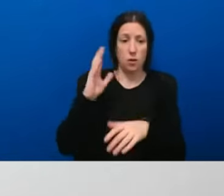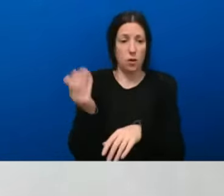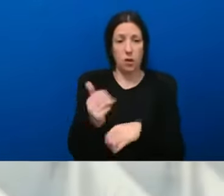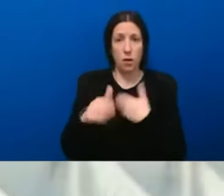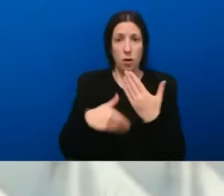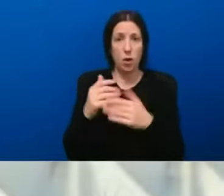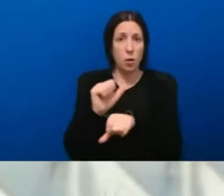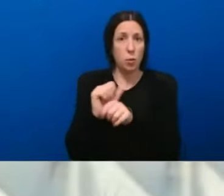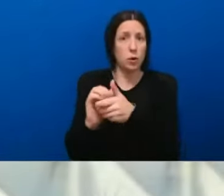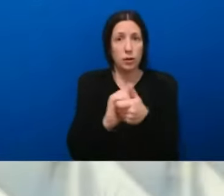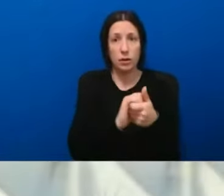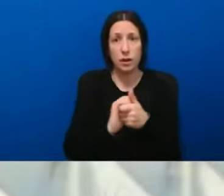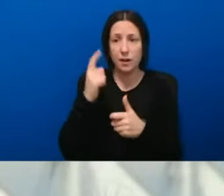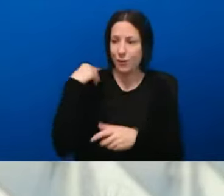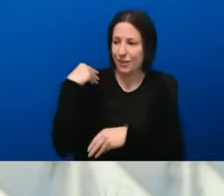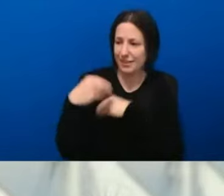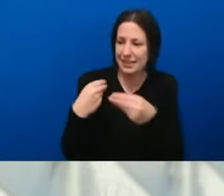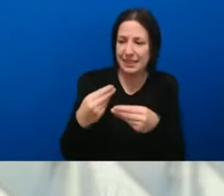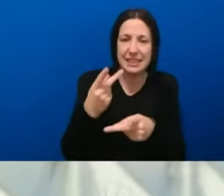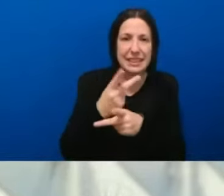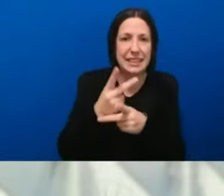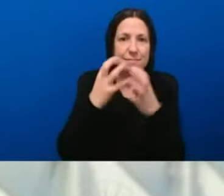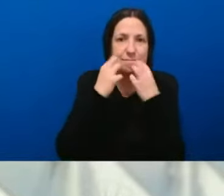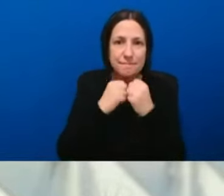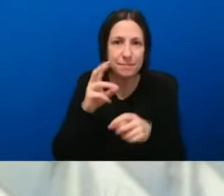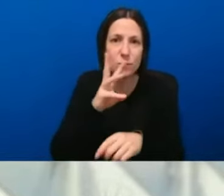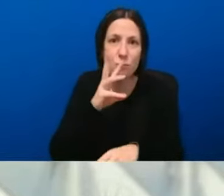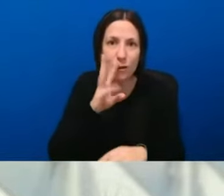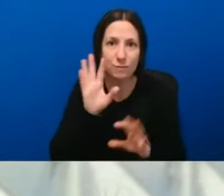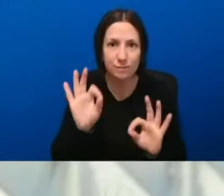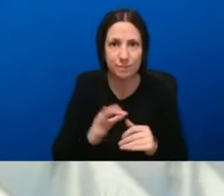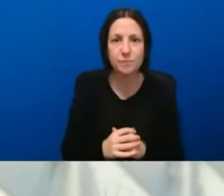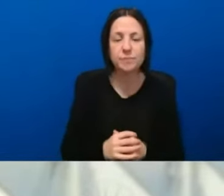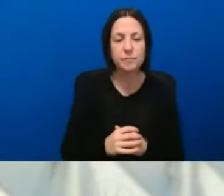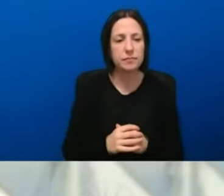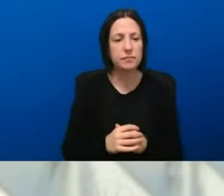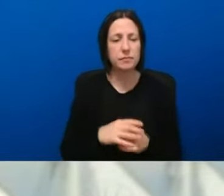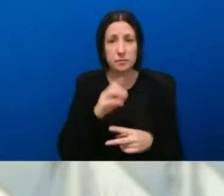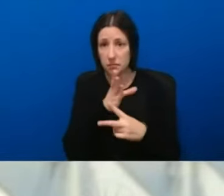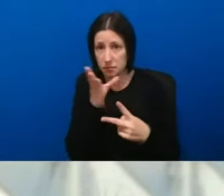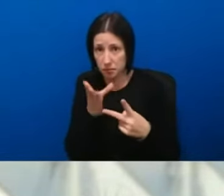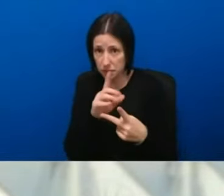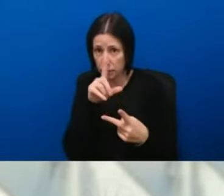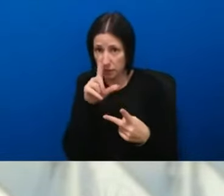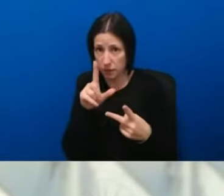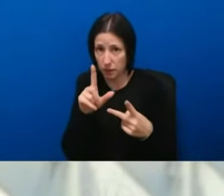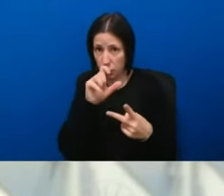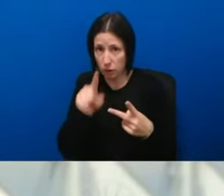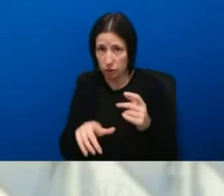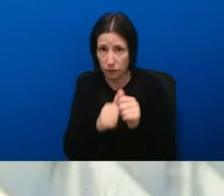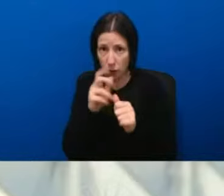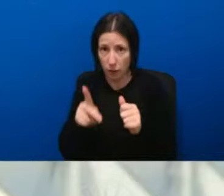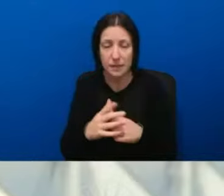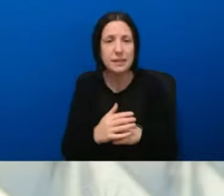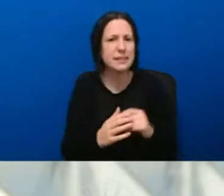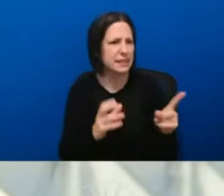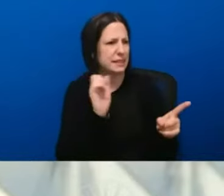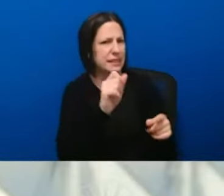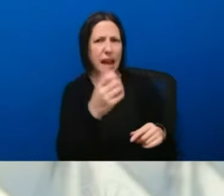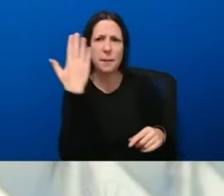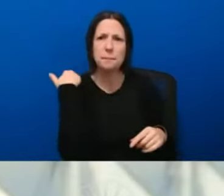you. Keith, do you have a follow-up? Yeah, if I recall, when the Water Sustainability Act worked its way through the legislature, some of